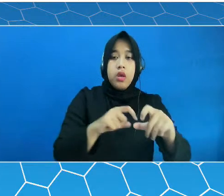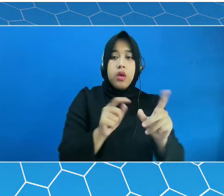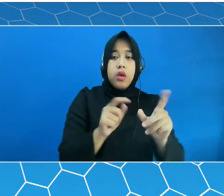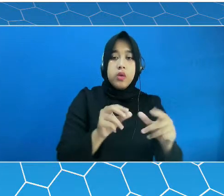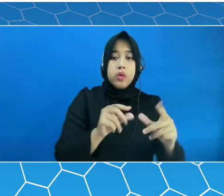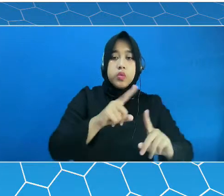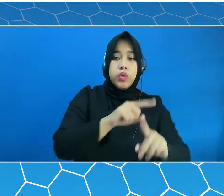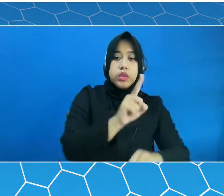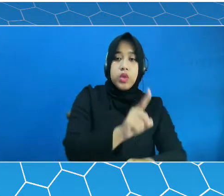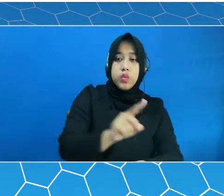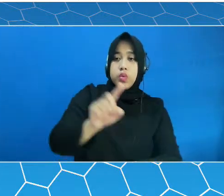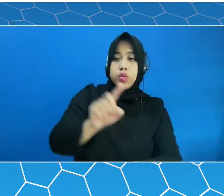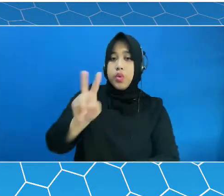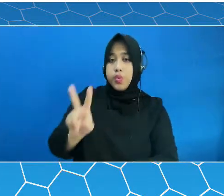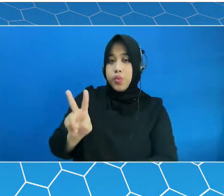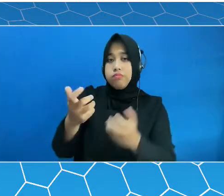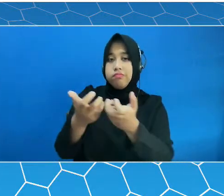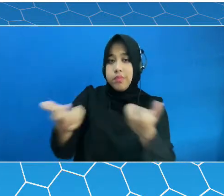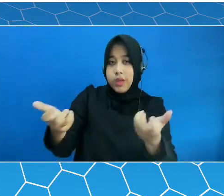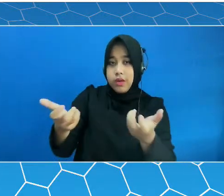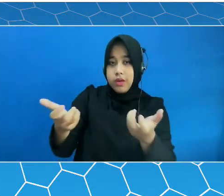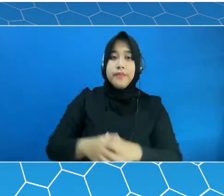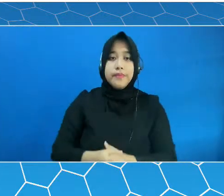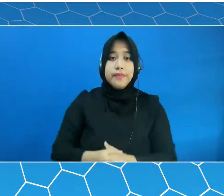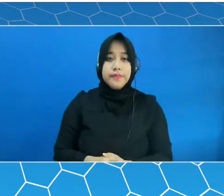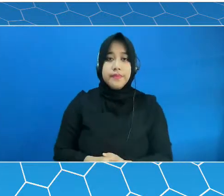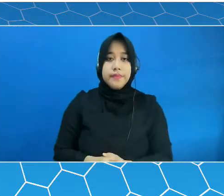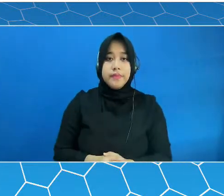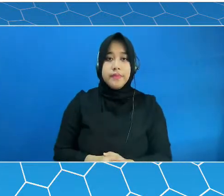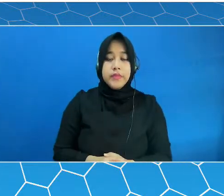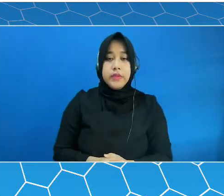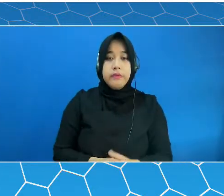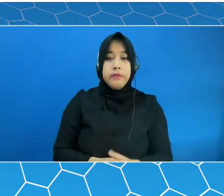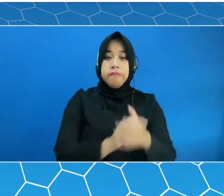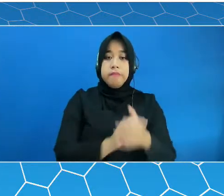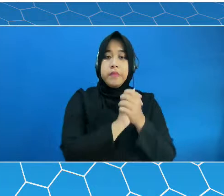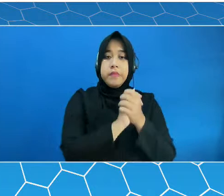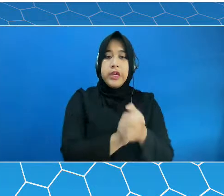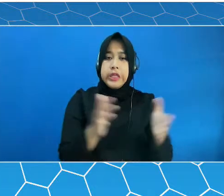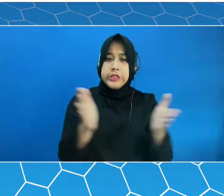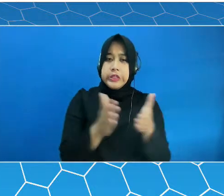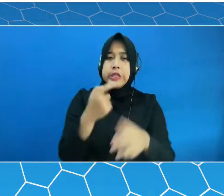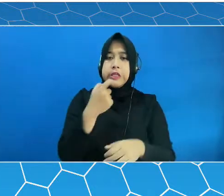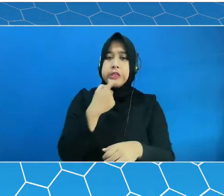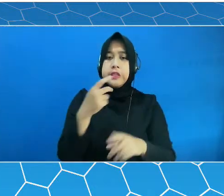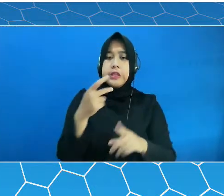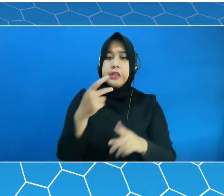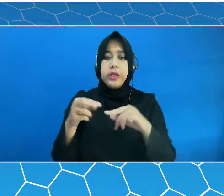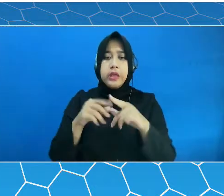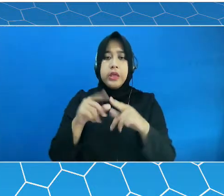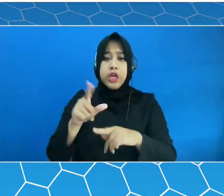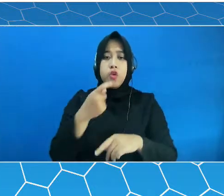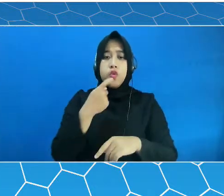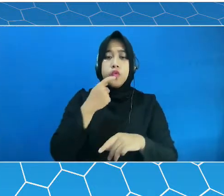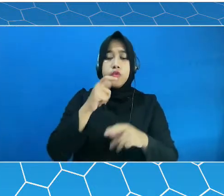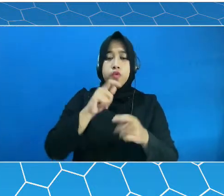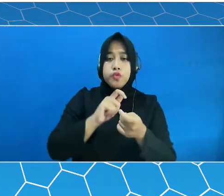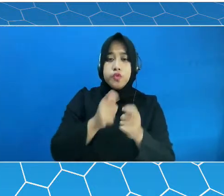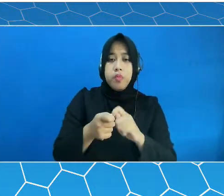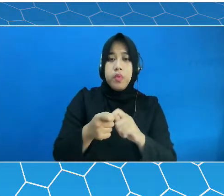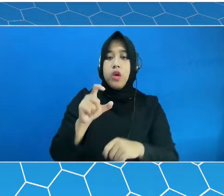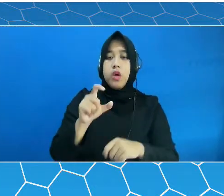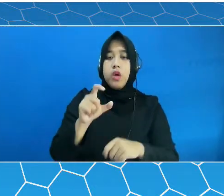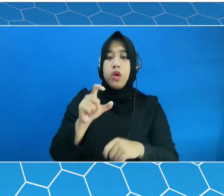Yeah, so this was a short introduction to the ILCOVID trial, and the patient's recruitment is still